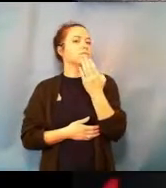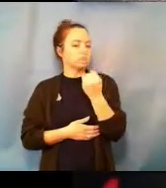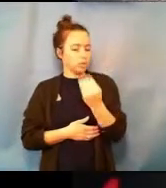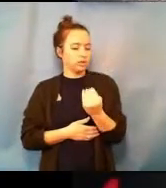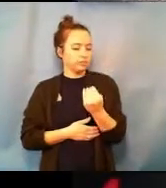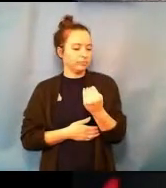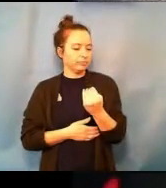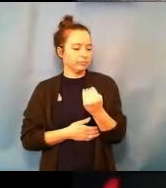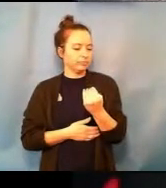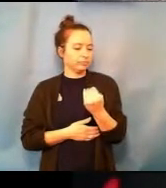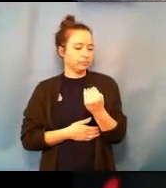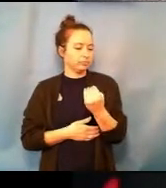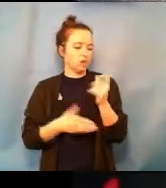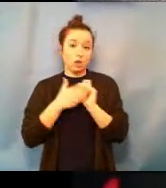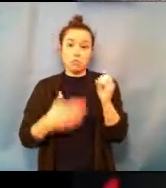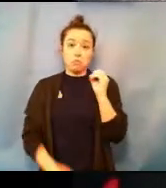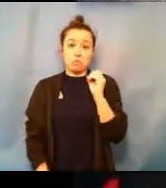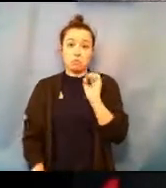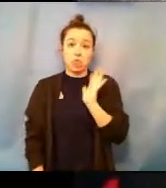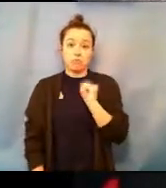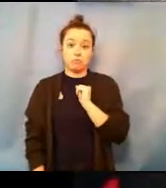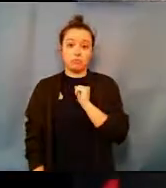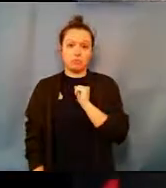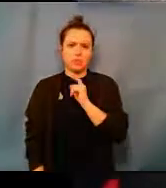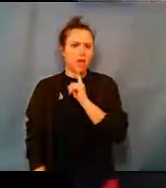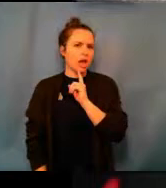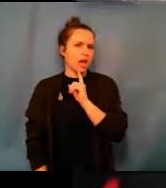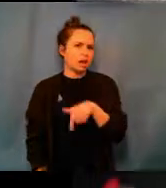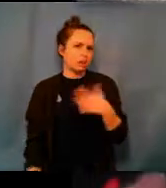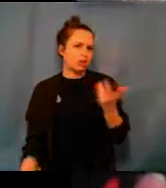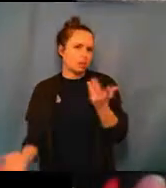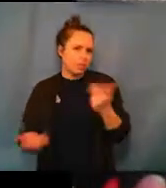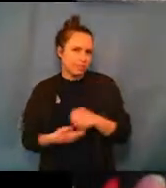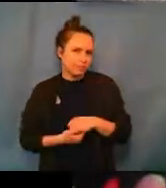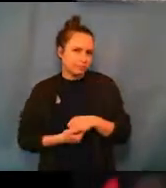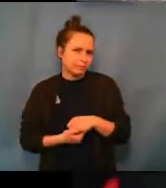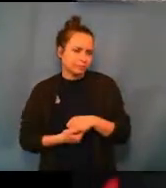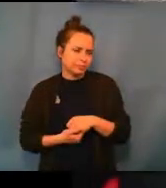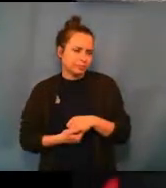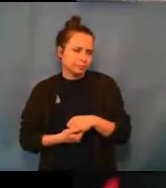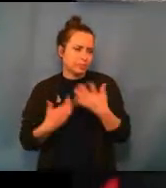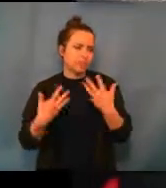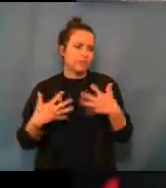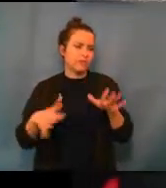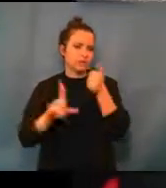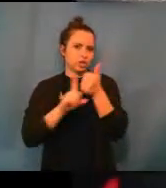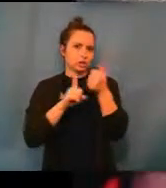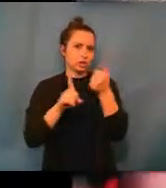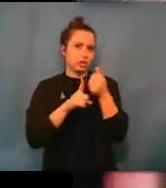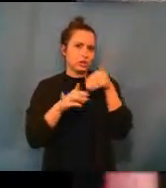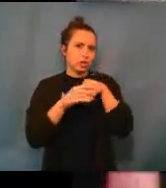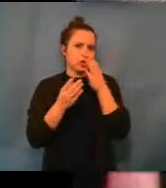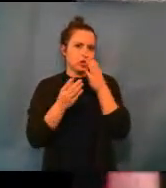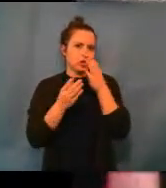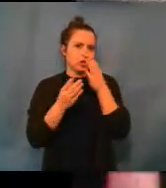13, 14. I'm going to color 0. See if you can tell me how many are left. Finish this page on your own and put it in your folder.